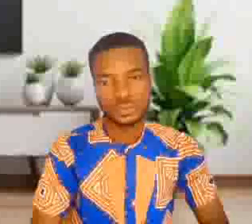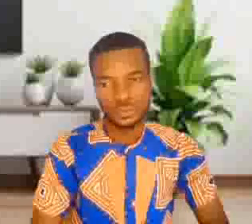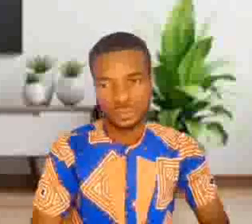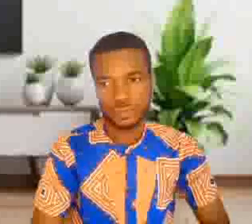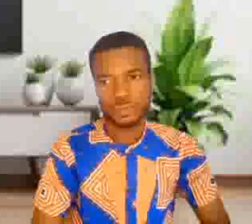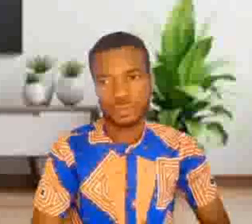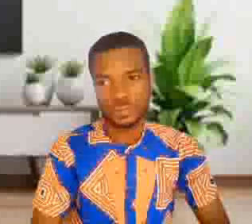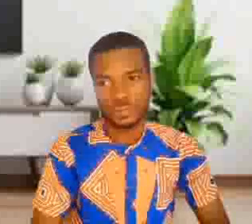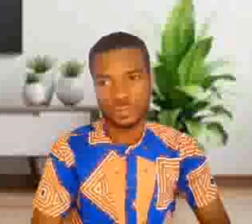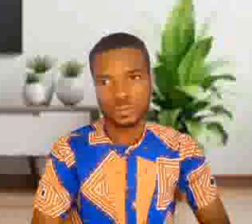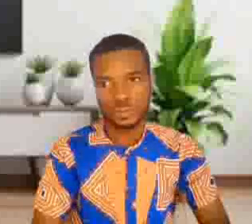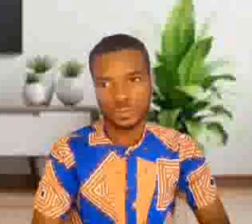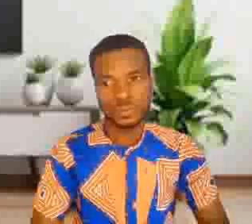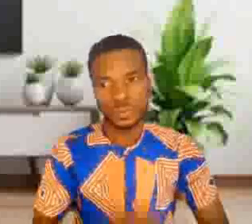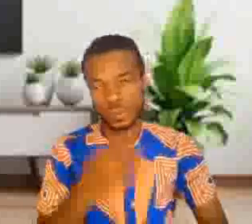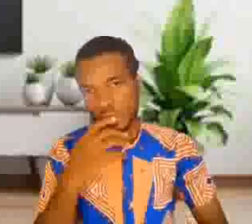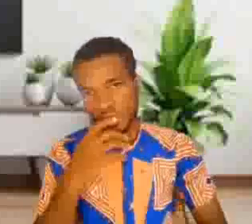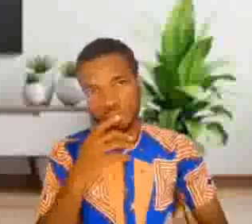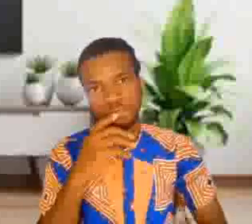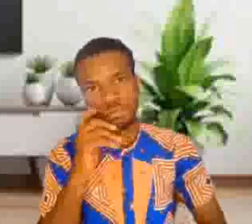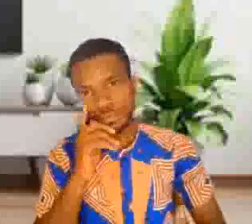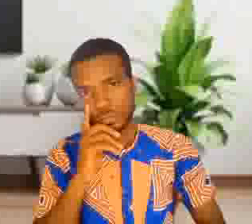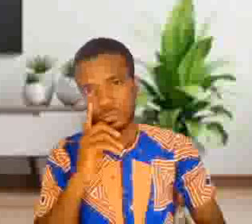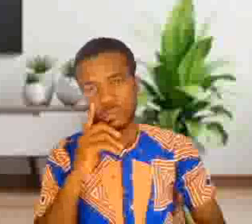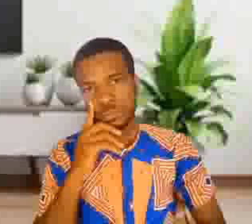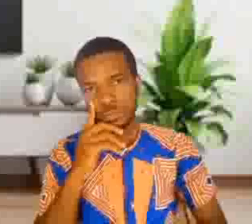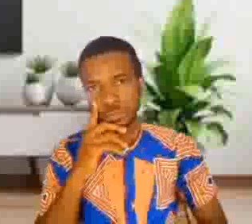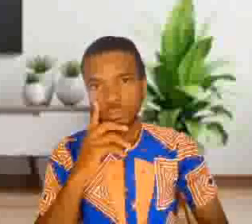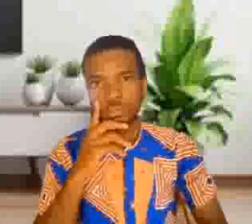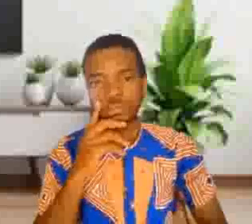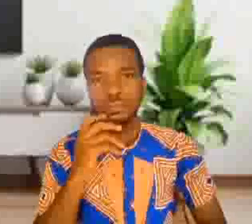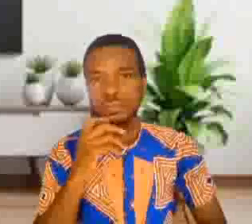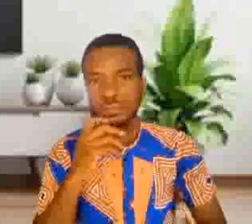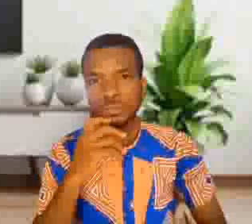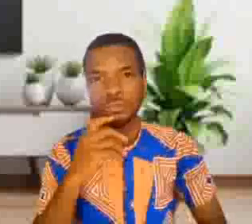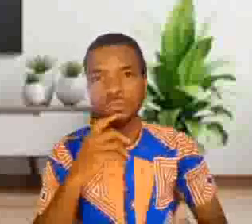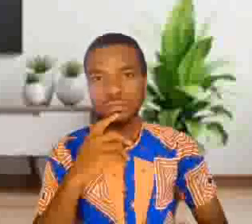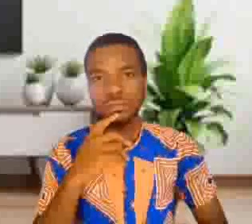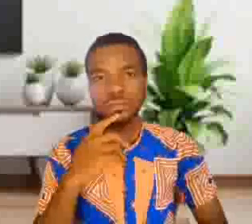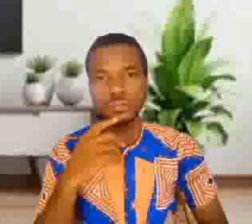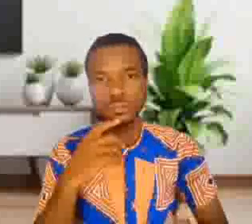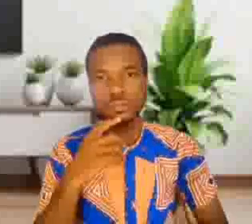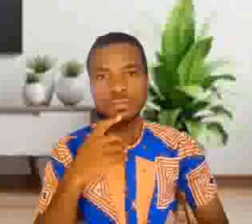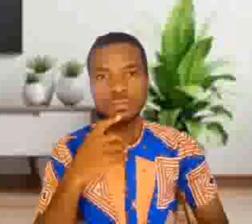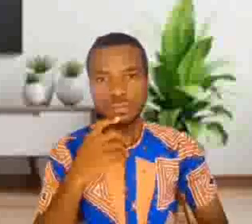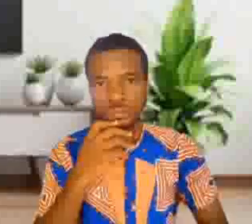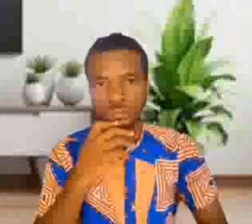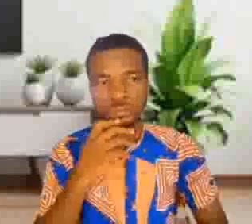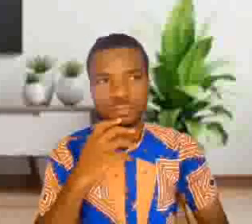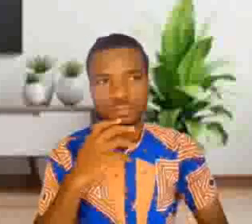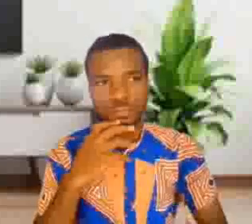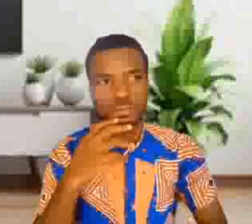new governor that will rule over the earth realm. And the Bible said, God said, let us make